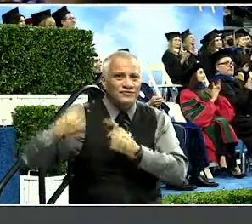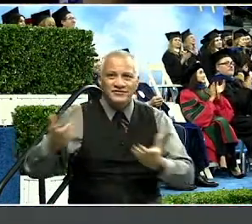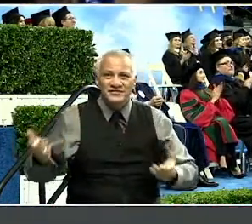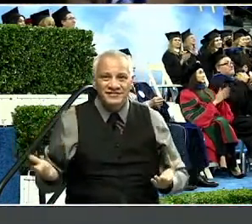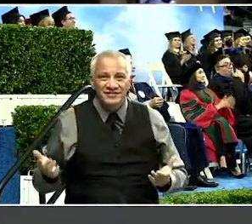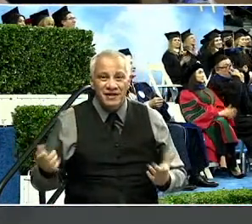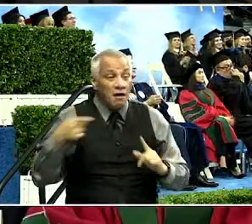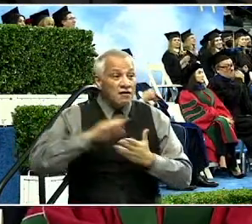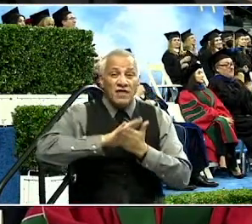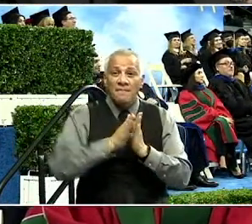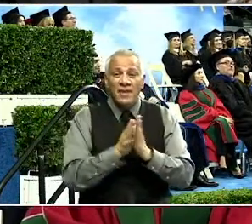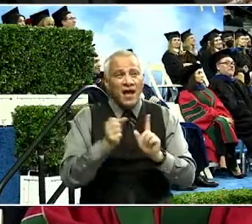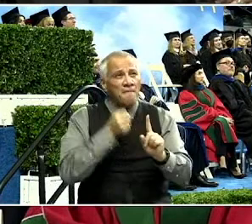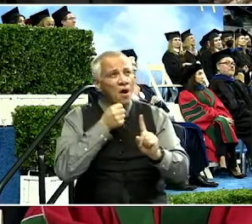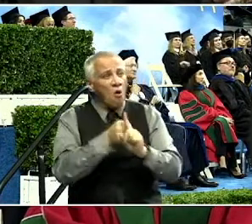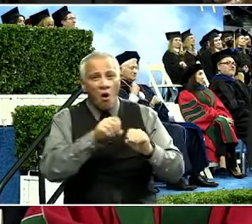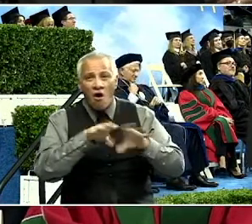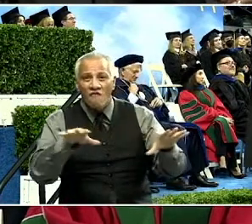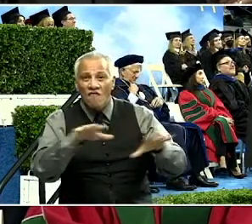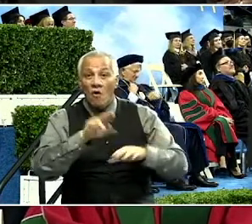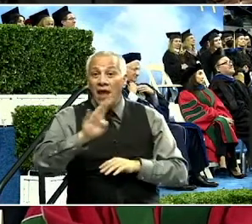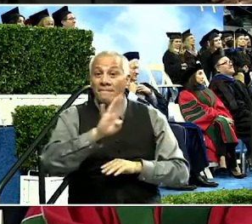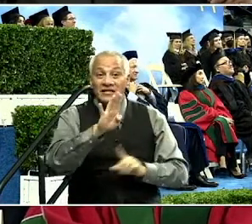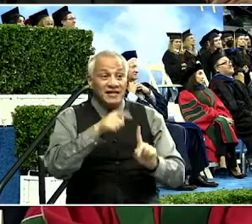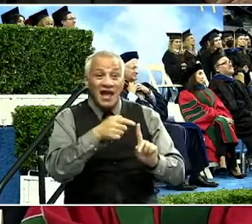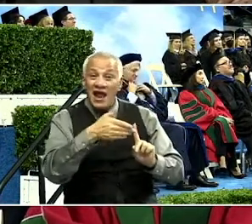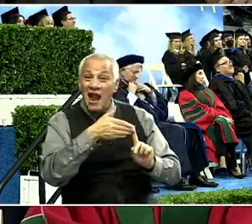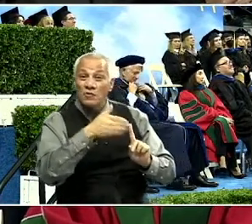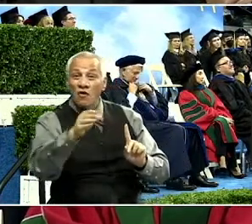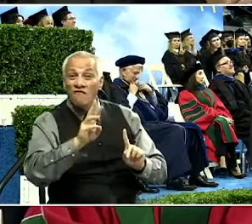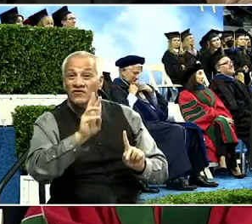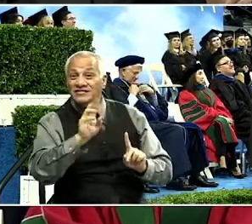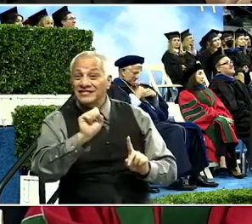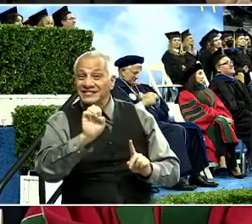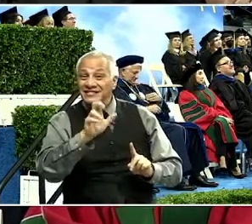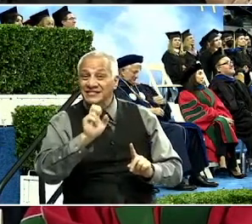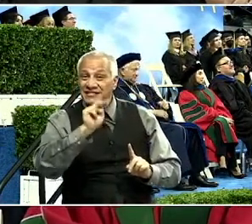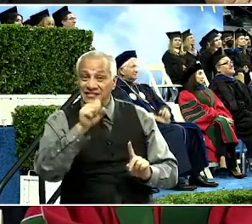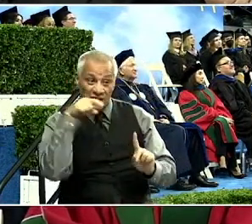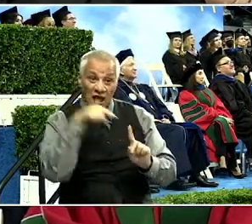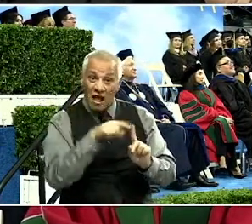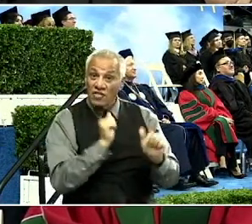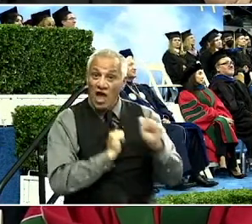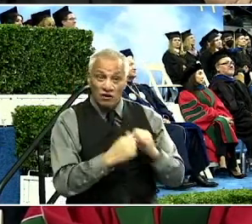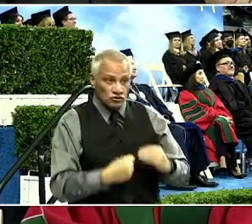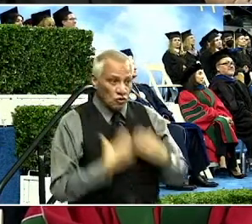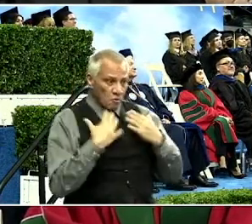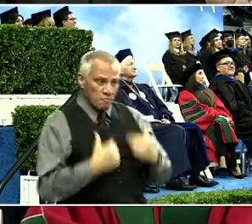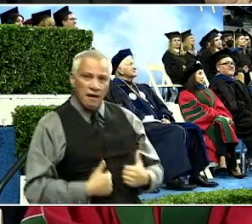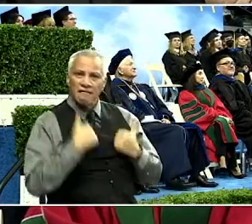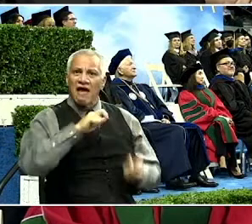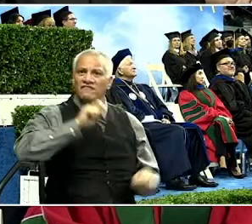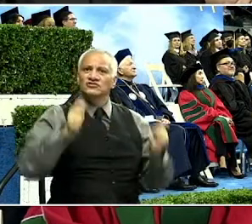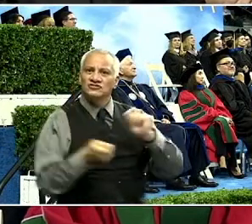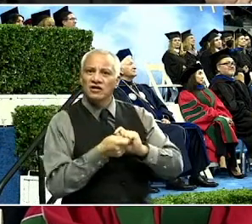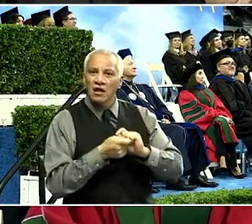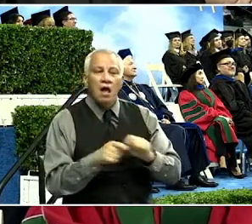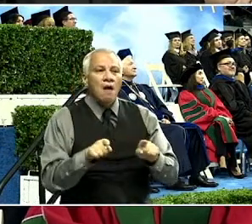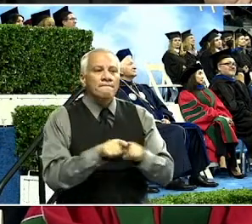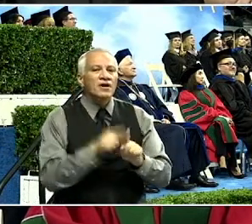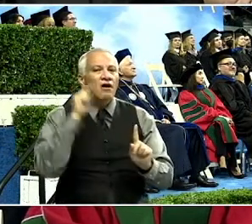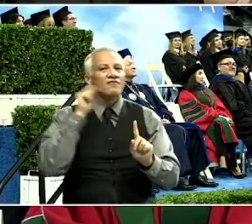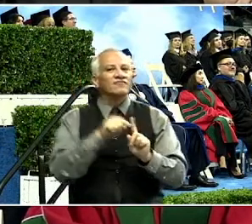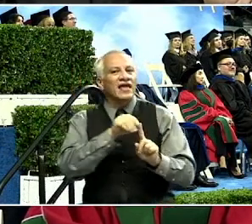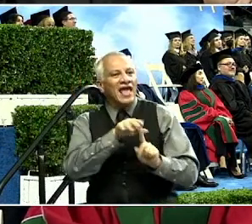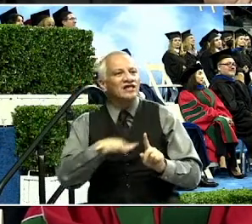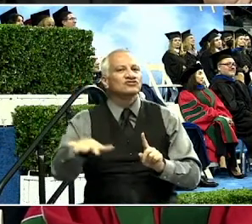It became a big hit for ABC and would go on for 6 amazing seasons. And that show not only changed my life, but I like to think that it helped